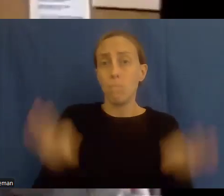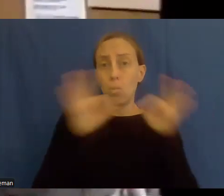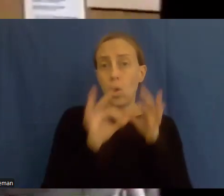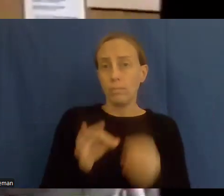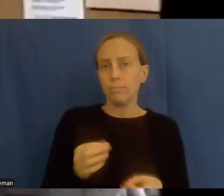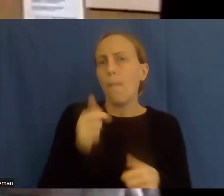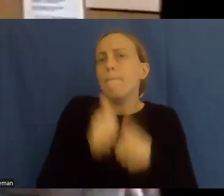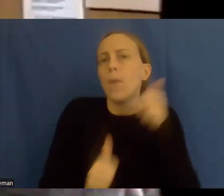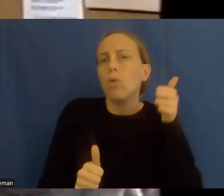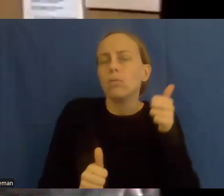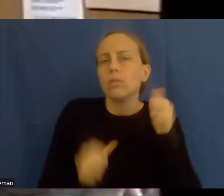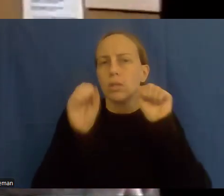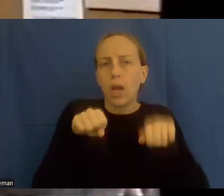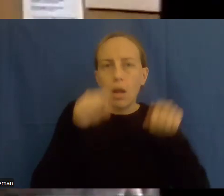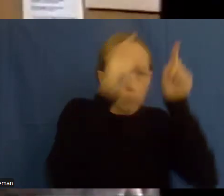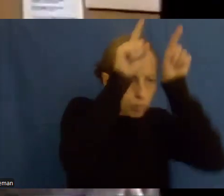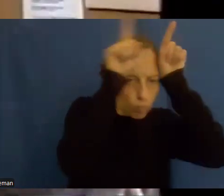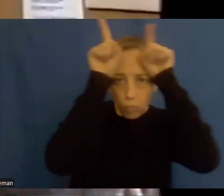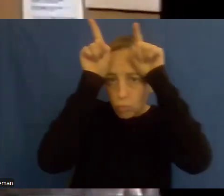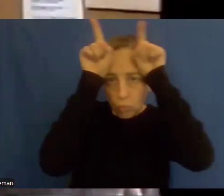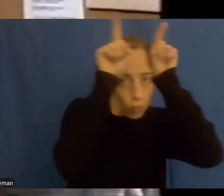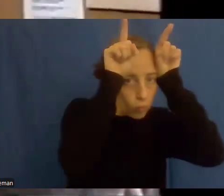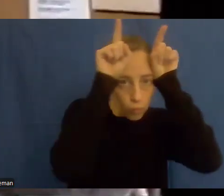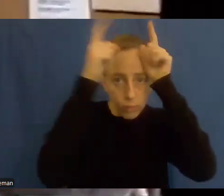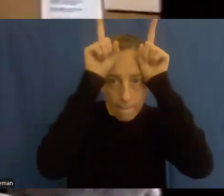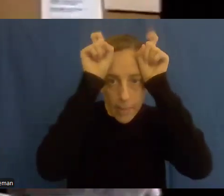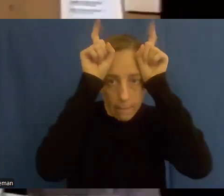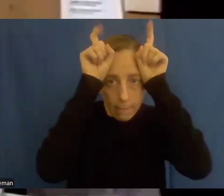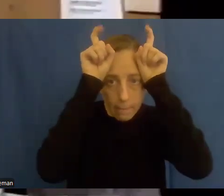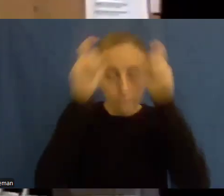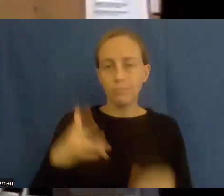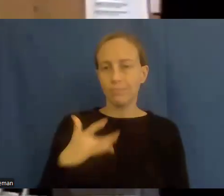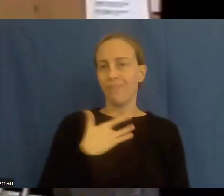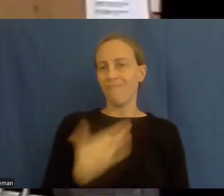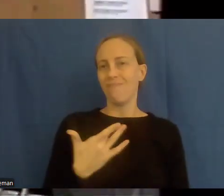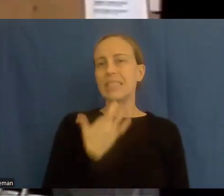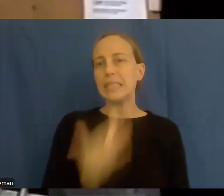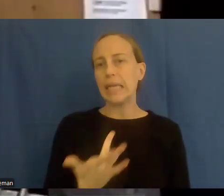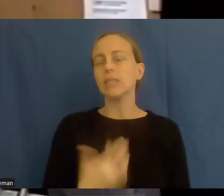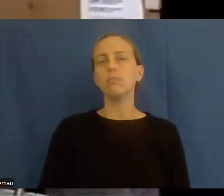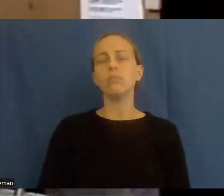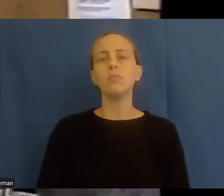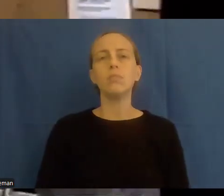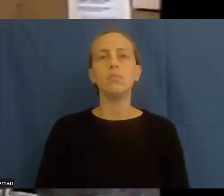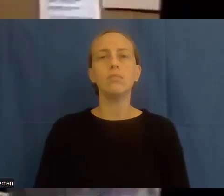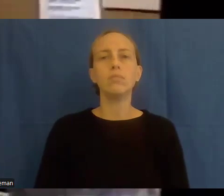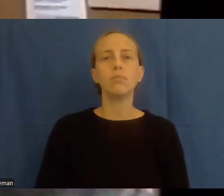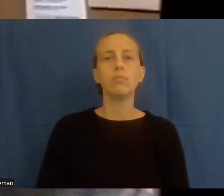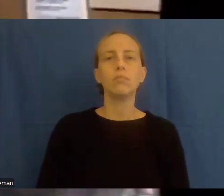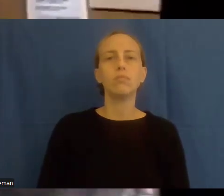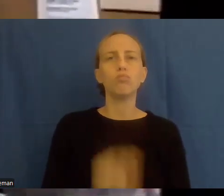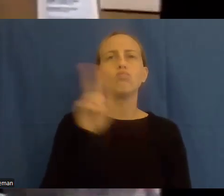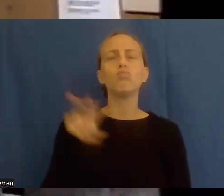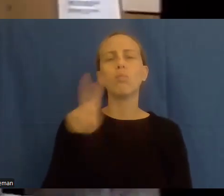Or is it their antennules? In those appendages that are at the top of the anterior part of it. So I'll look that up by the time we get